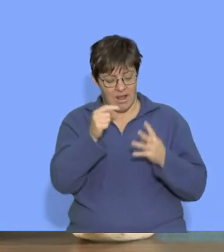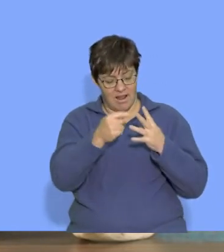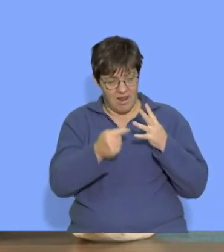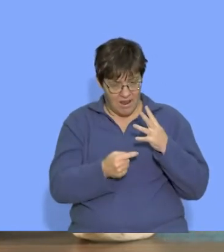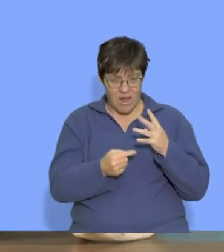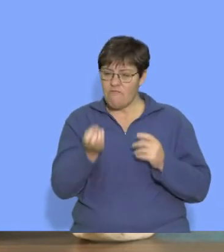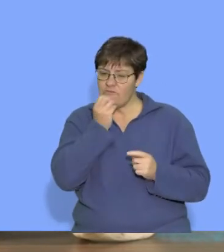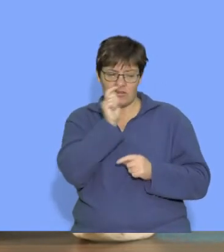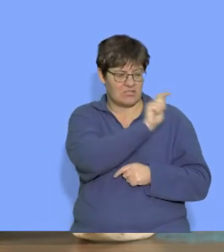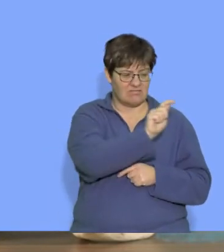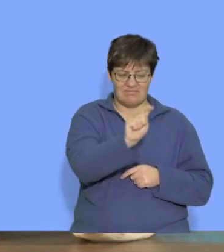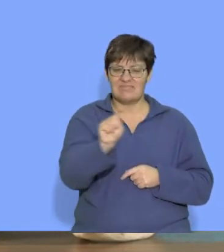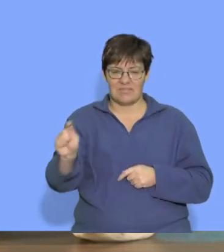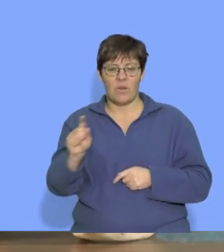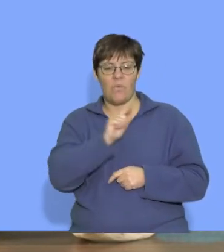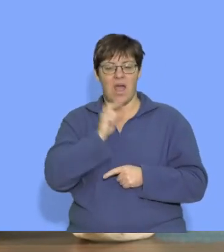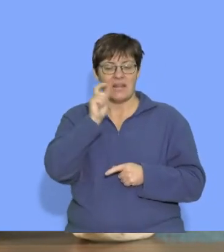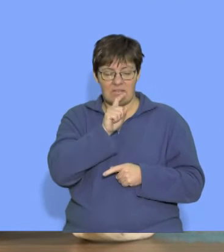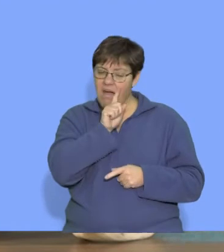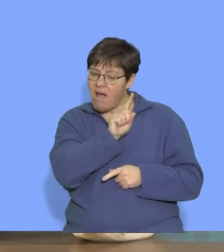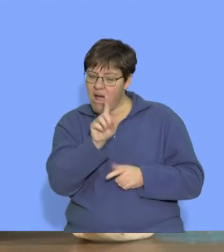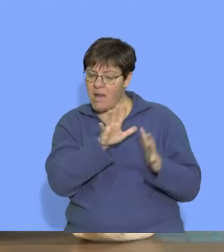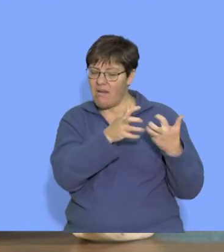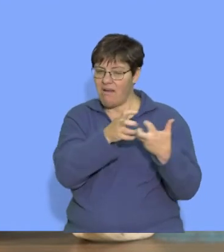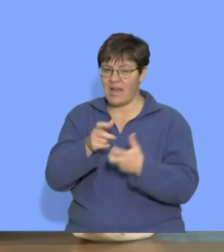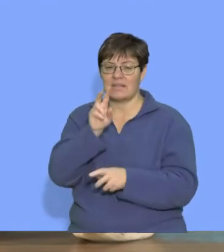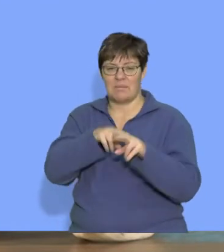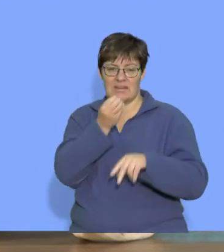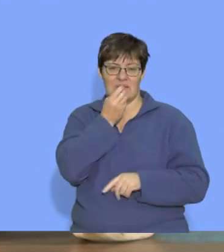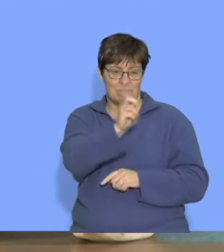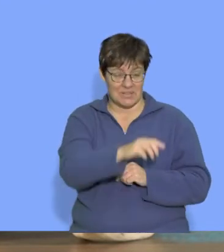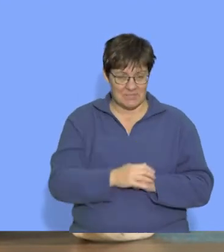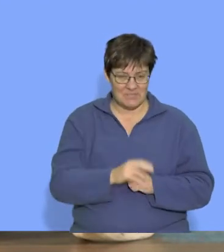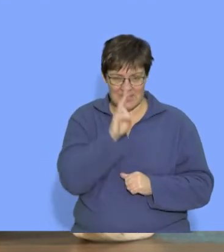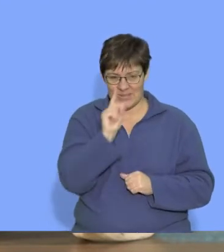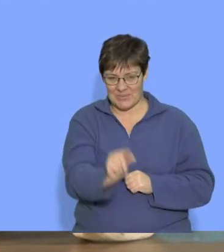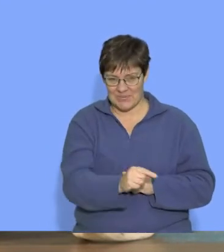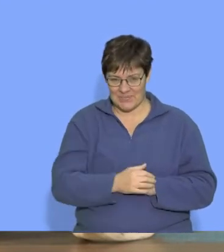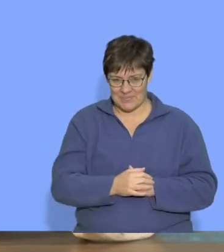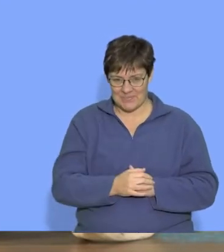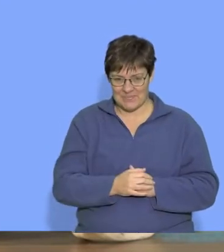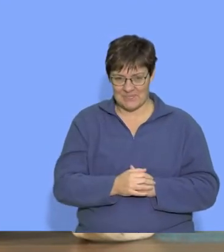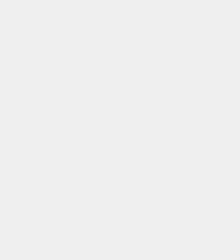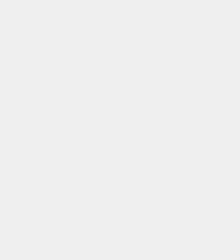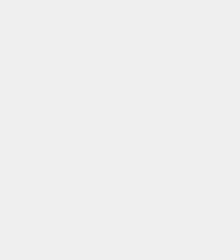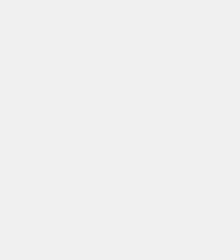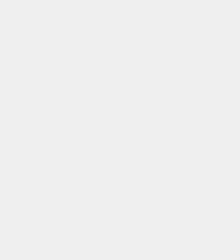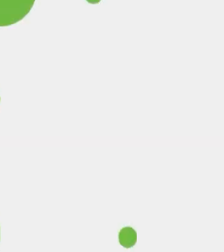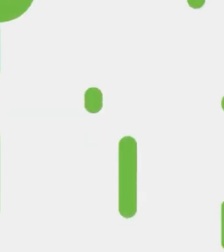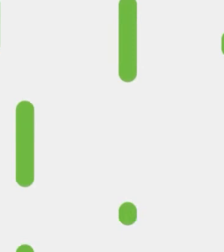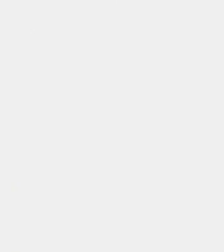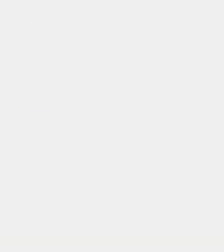at how these individuals have structurally adapted jaws for their mode of nutrition. See you in a bit.